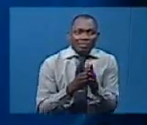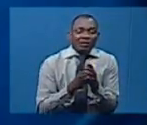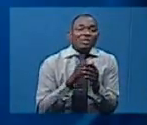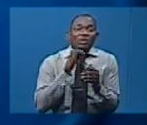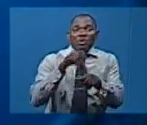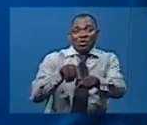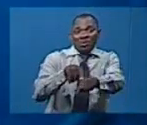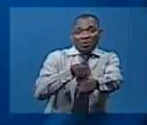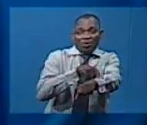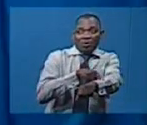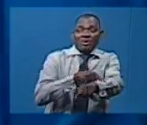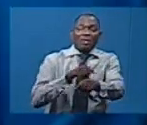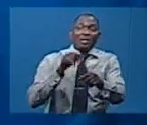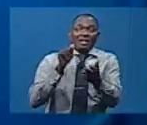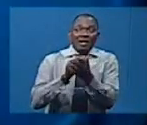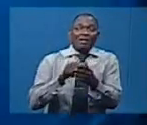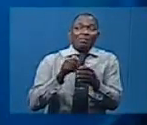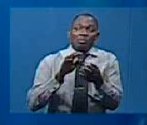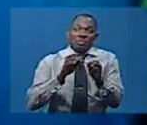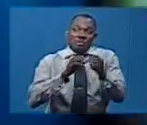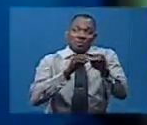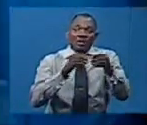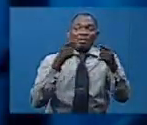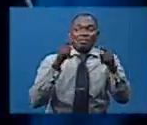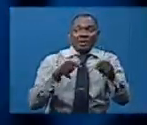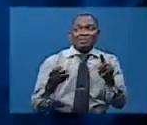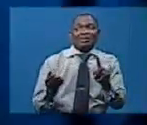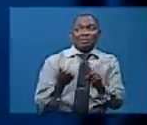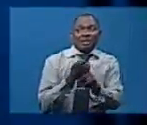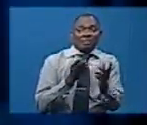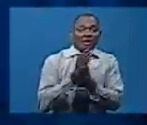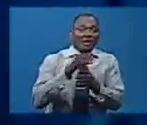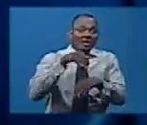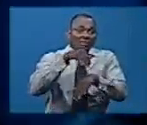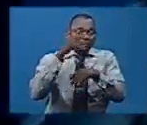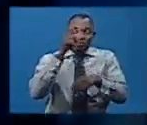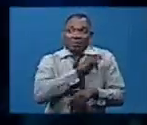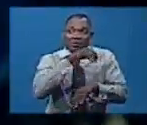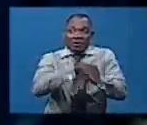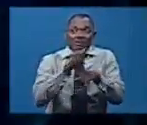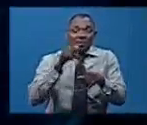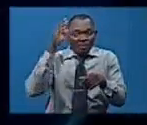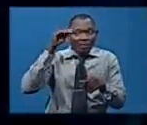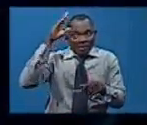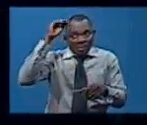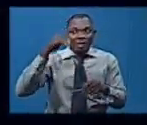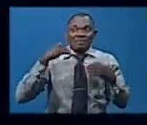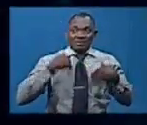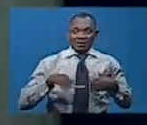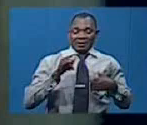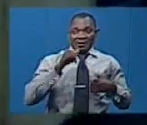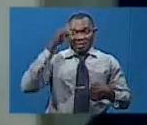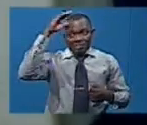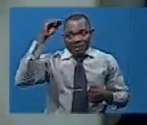not too long ago, this homosexual prostitute was arrested by a military patrol team dressed like a female in search